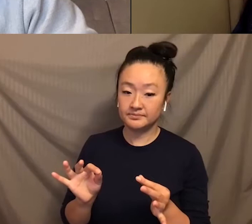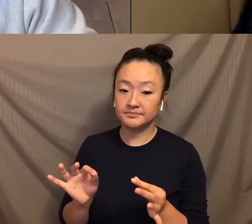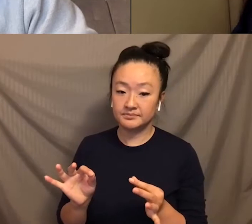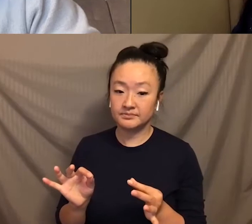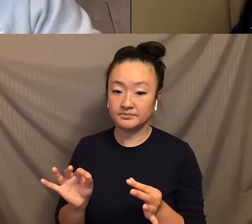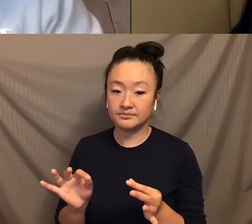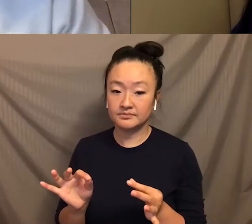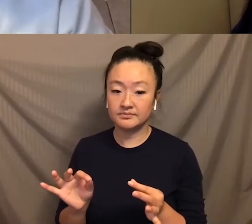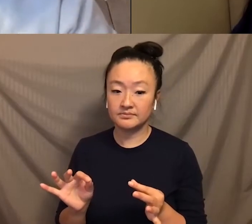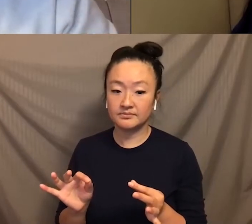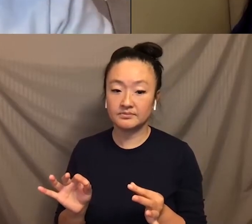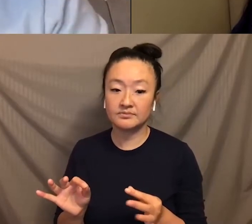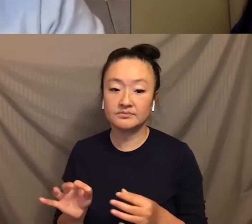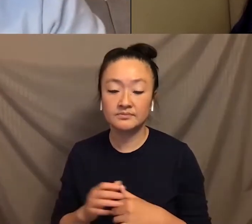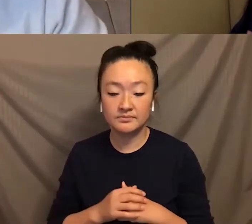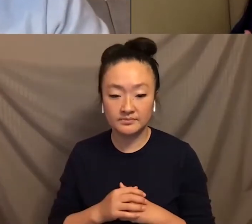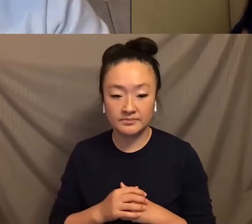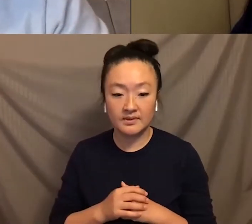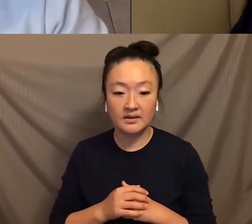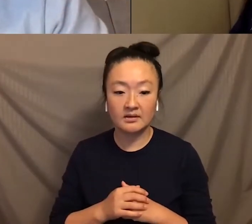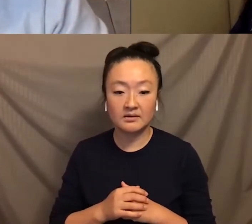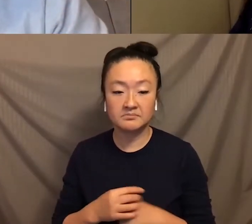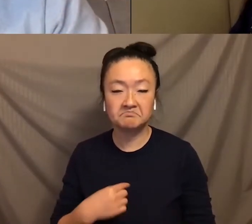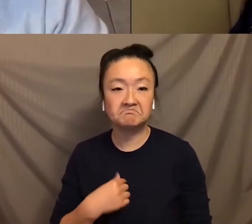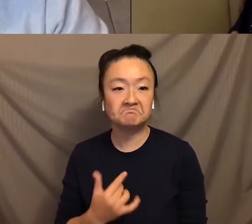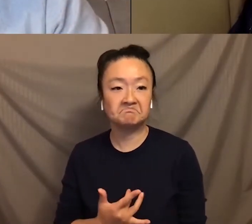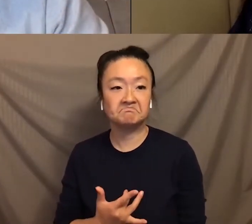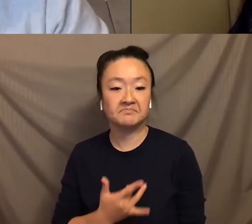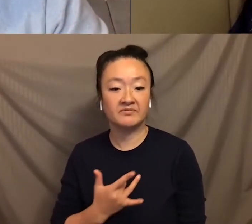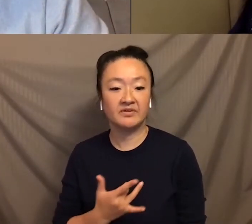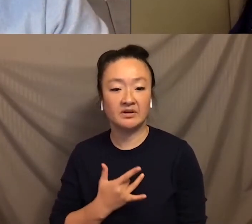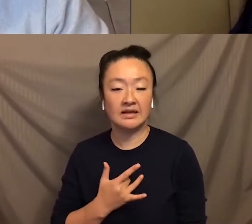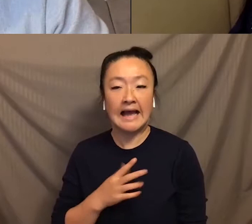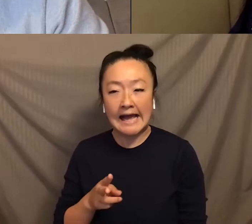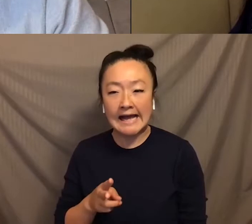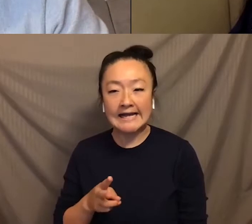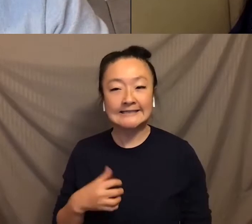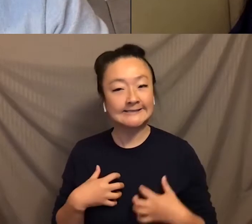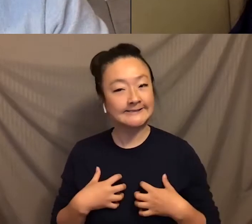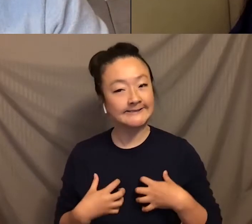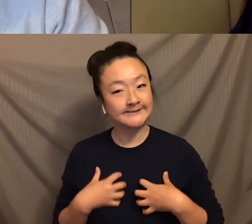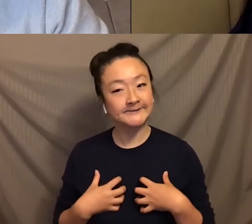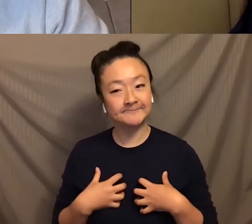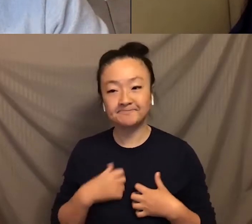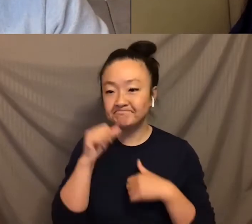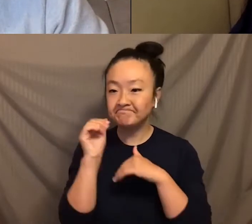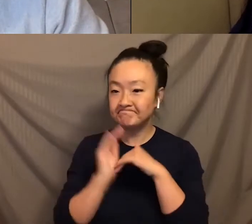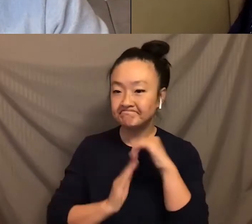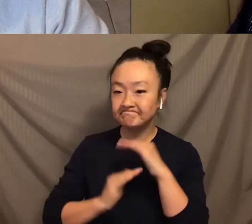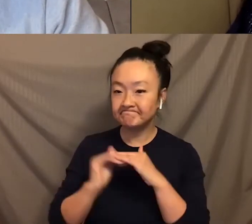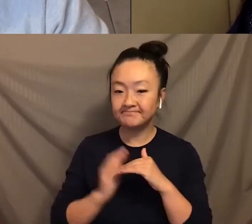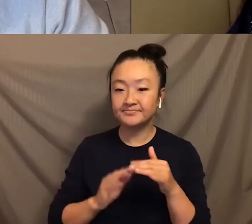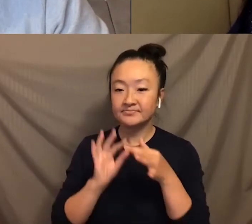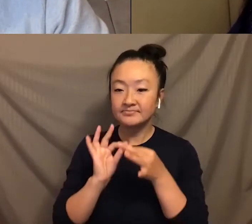what I have always felt uncomfortable with, in terms of